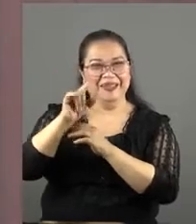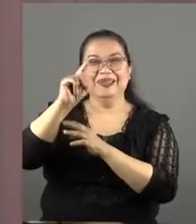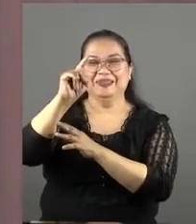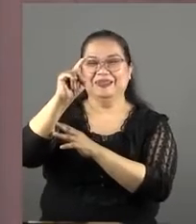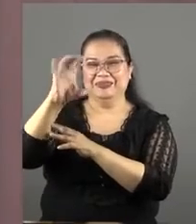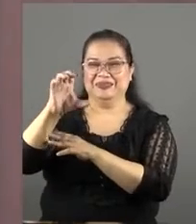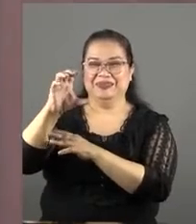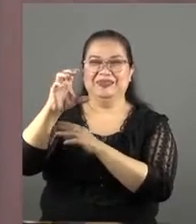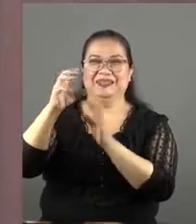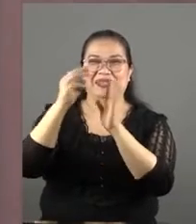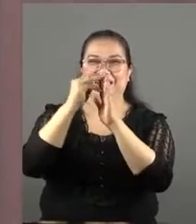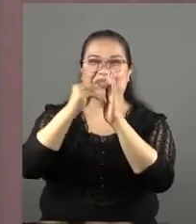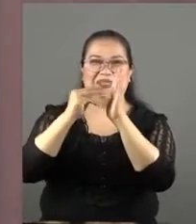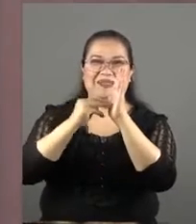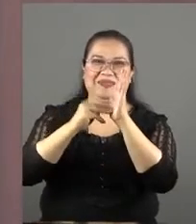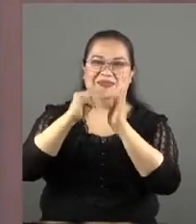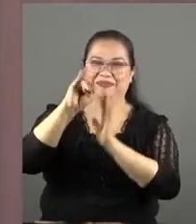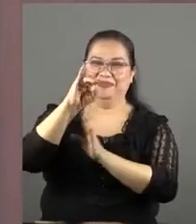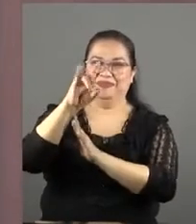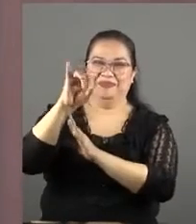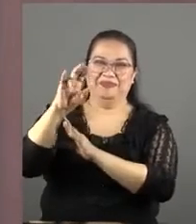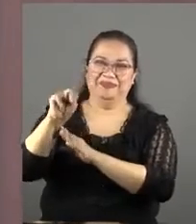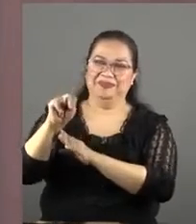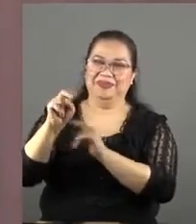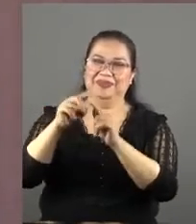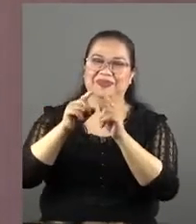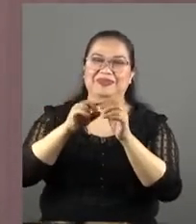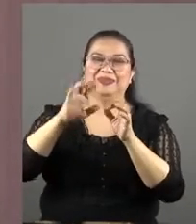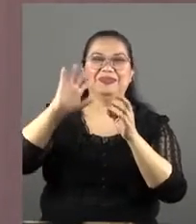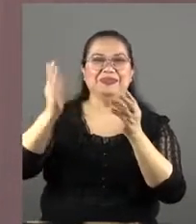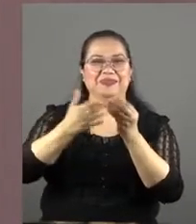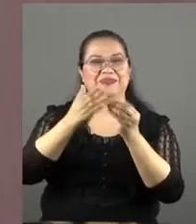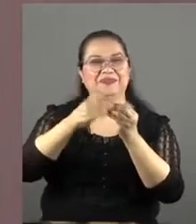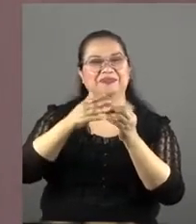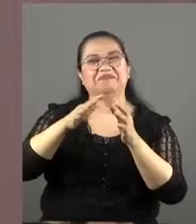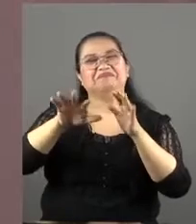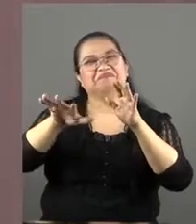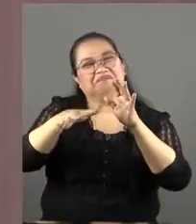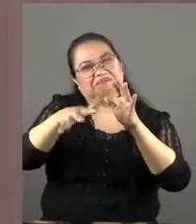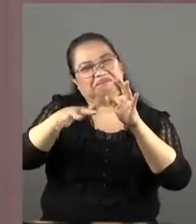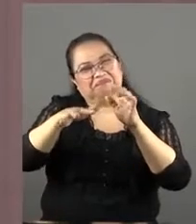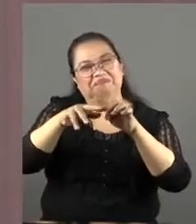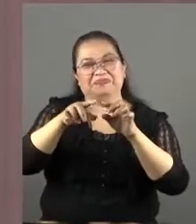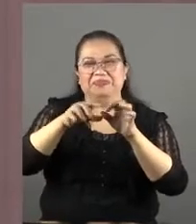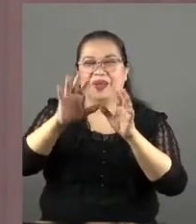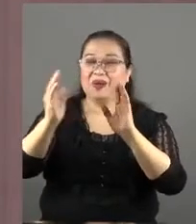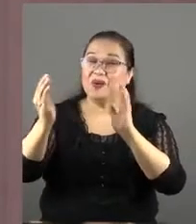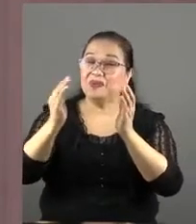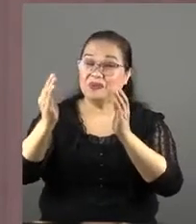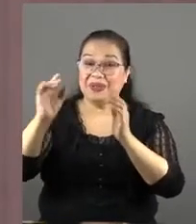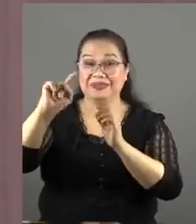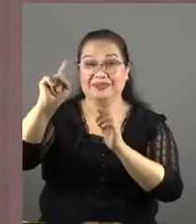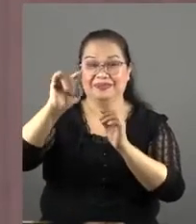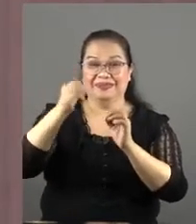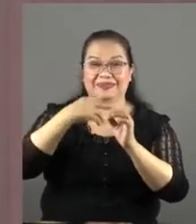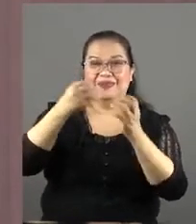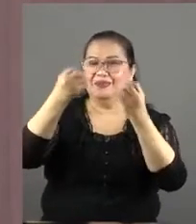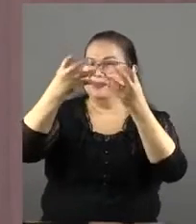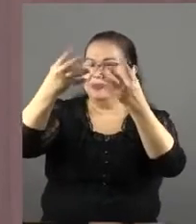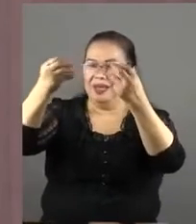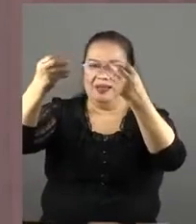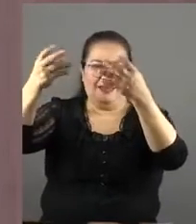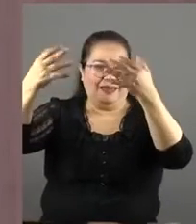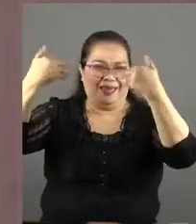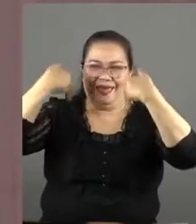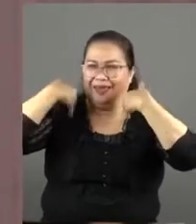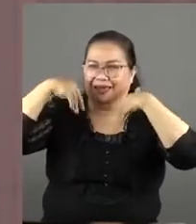million. But it's not supposed to be literal. It's supposed to be an understatement. There are probably more than hundreds of millions of angels,